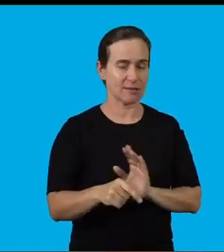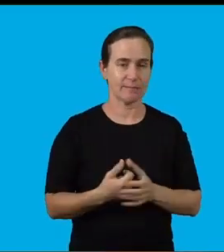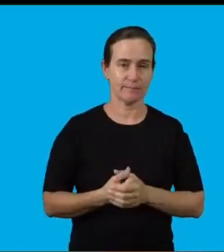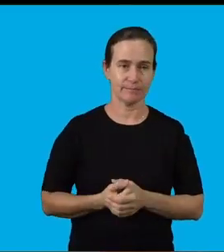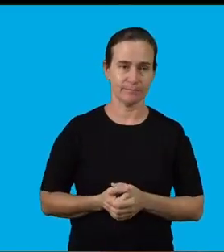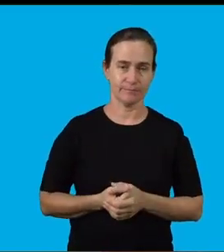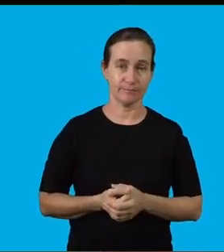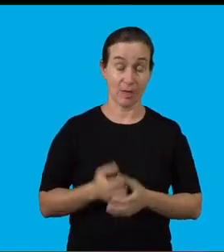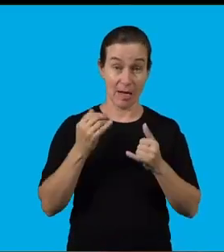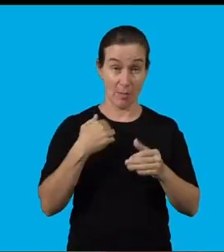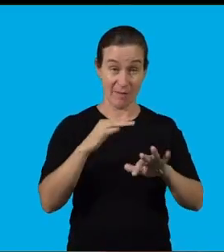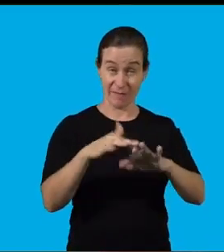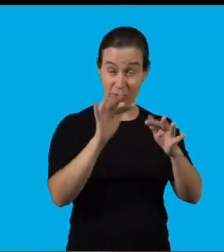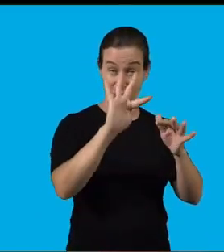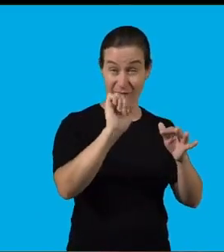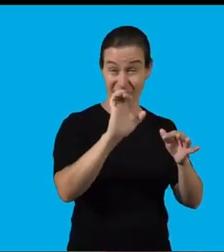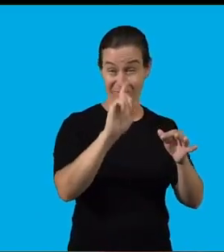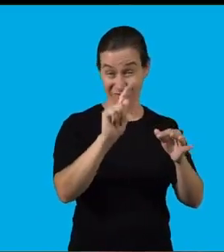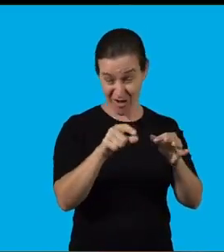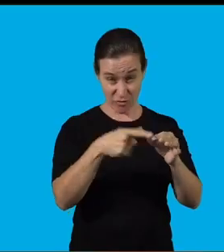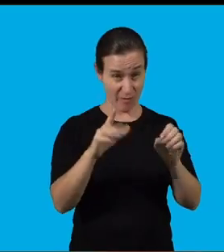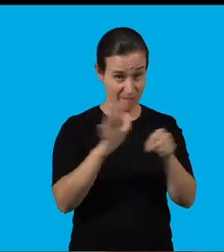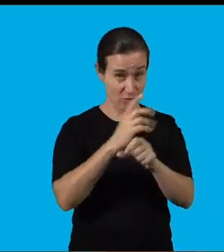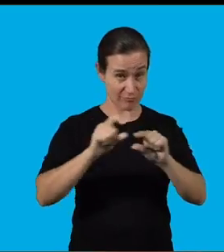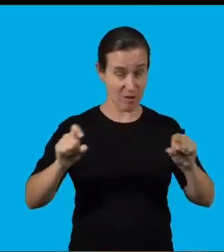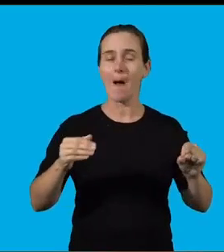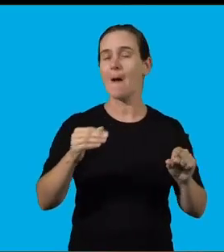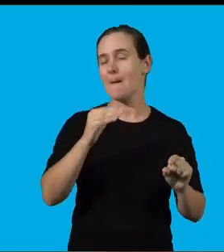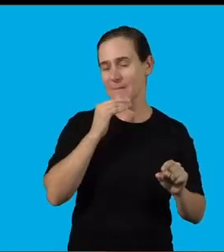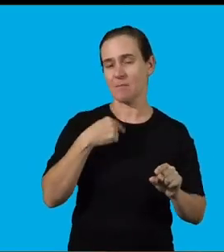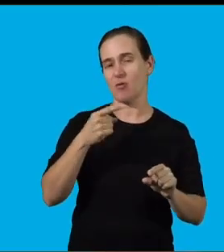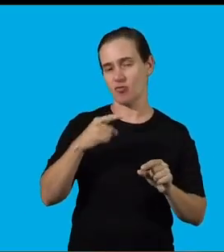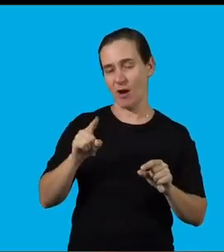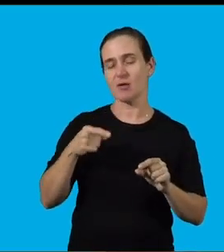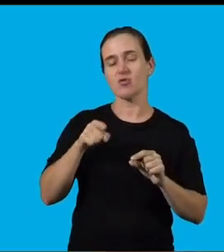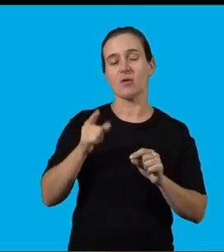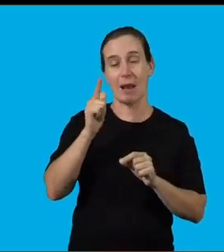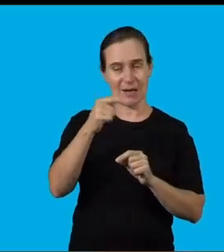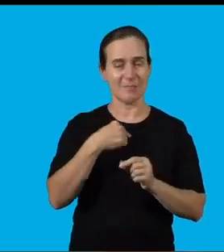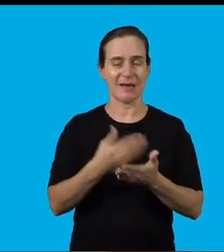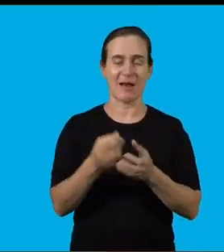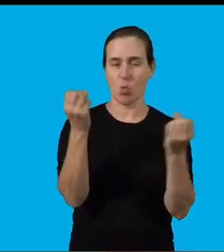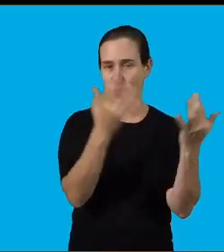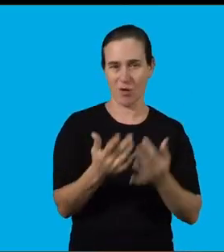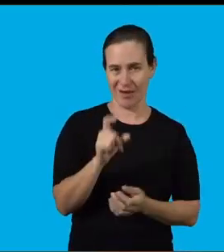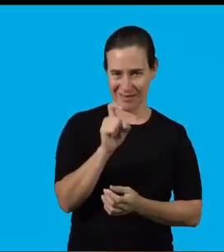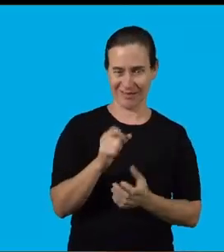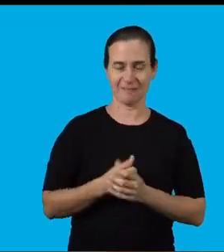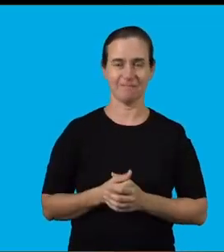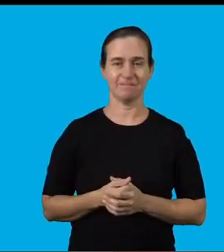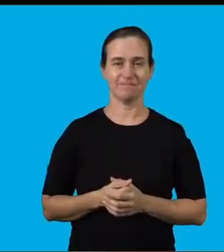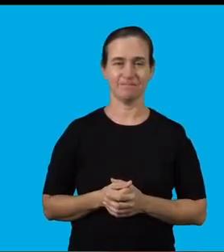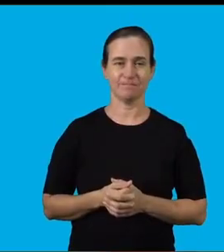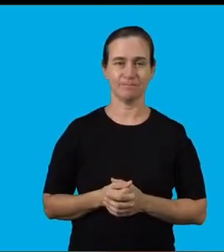to this point and factorize this expression, then certainly you're on the road to working out the x-intercepts of